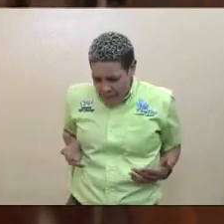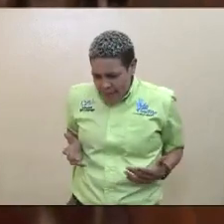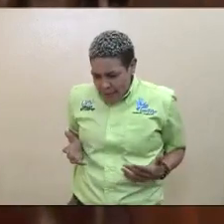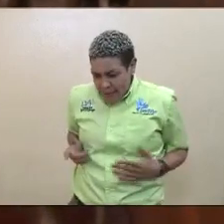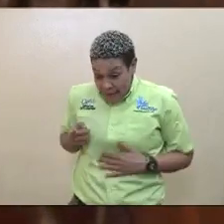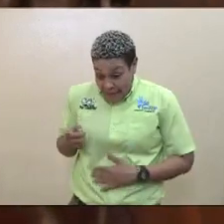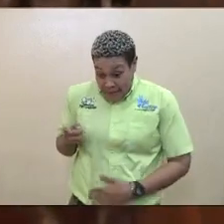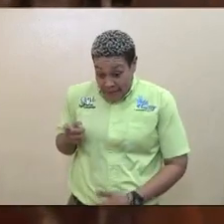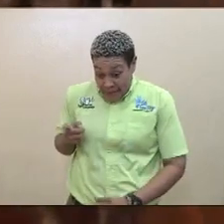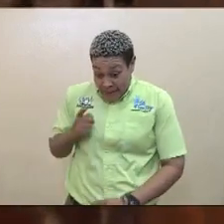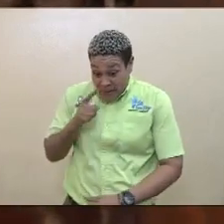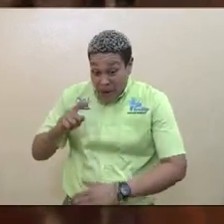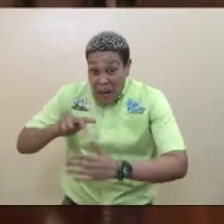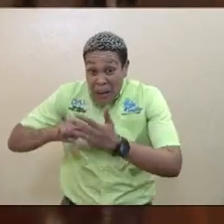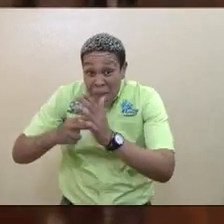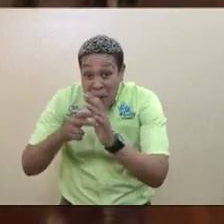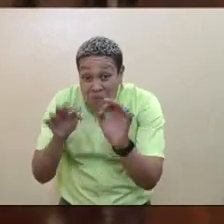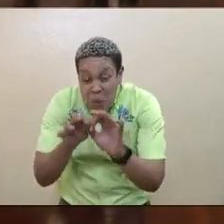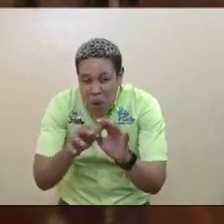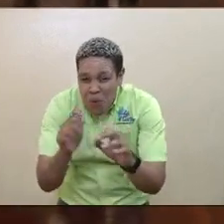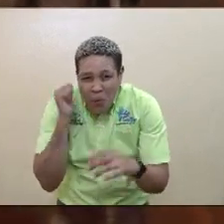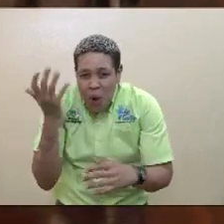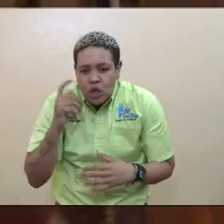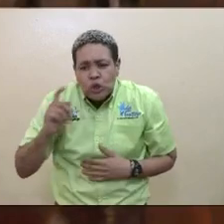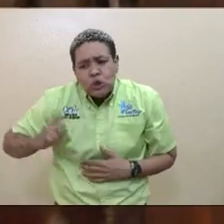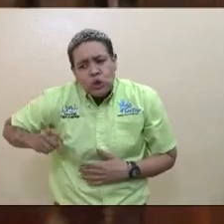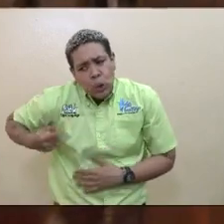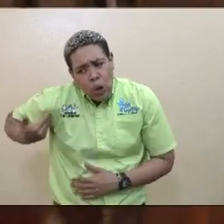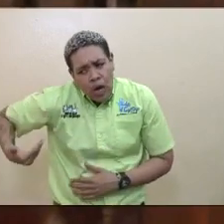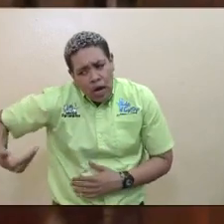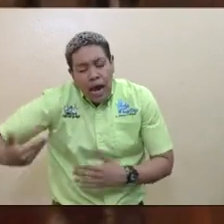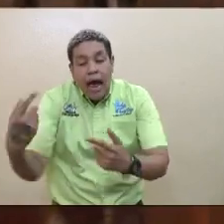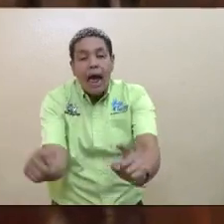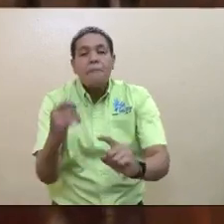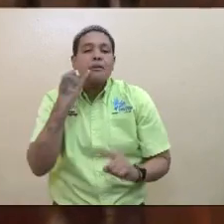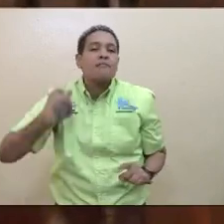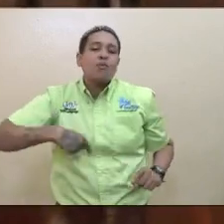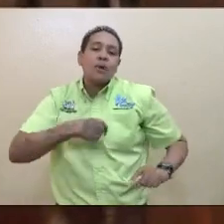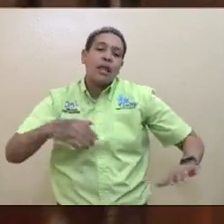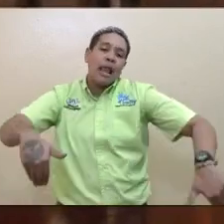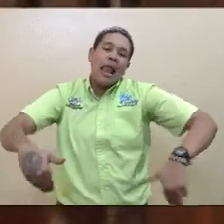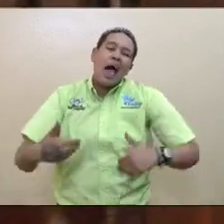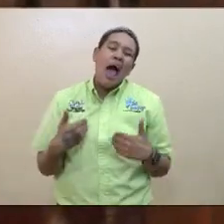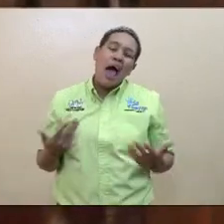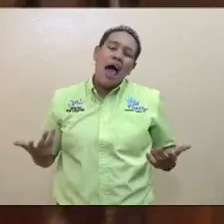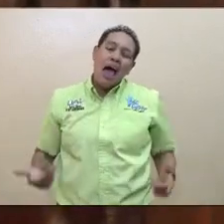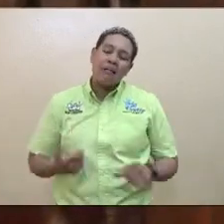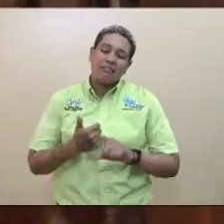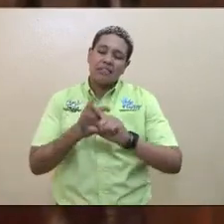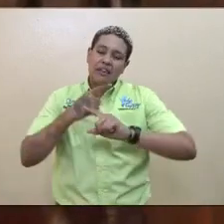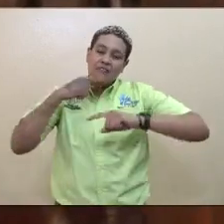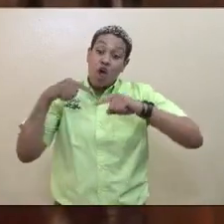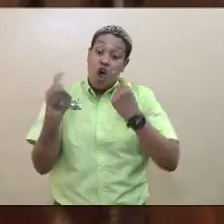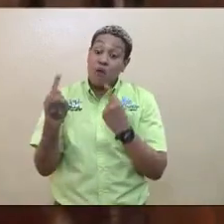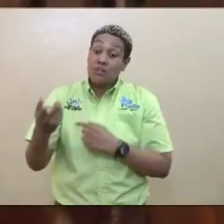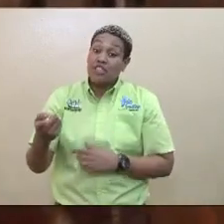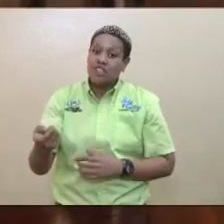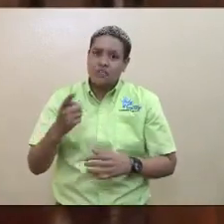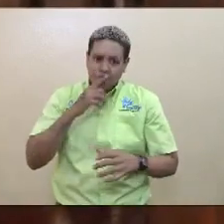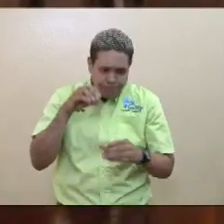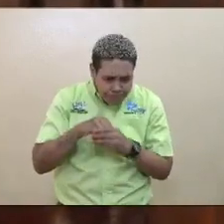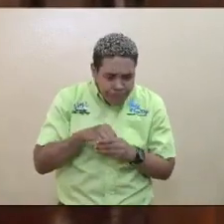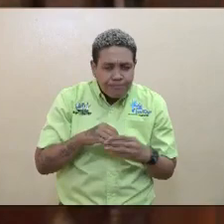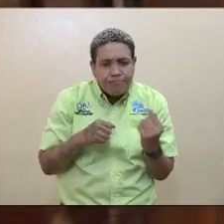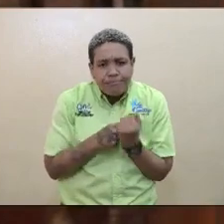it would not be as meaningful as it should be if we did not have the opposition on